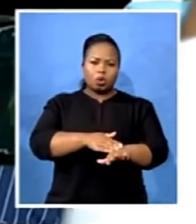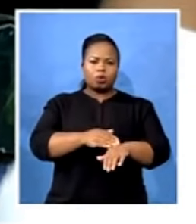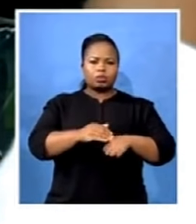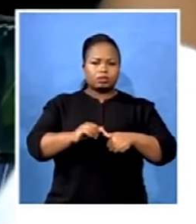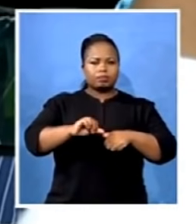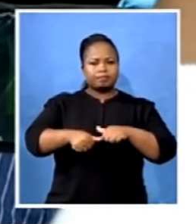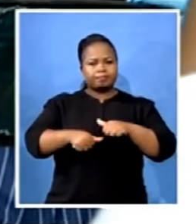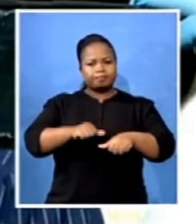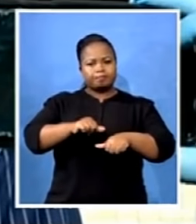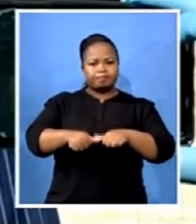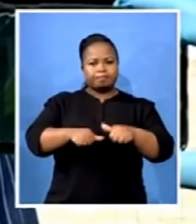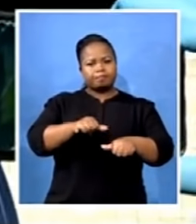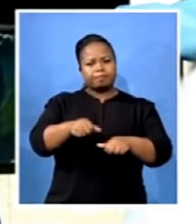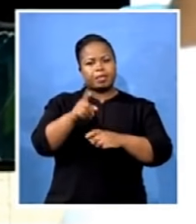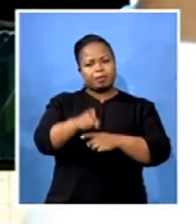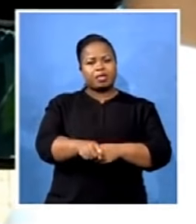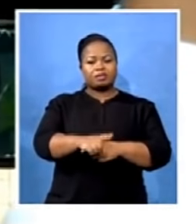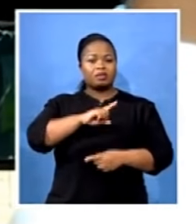why we've got